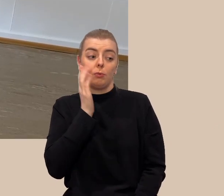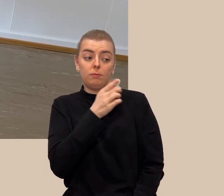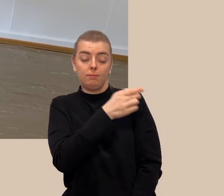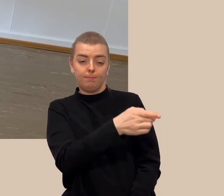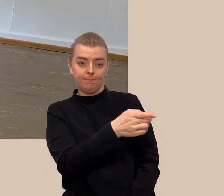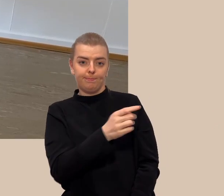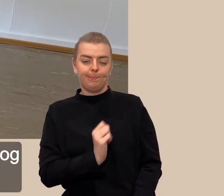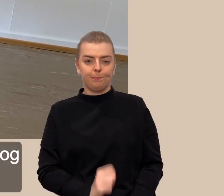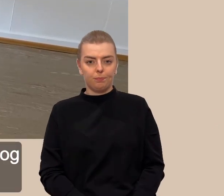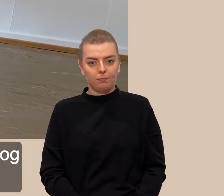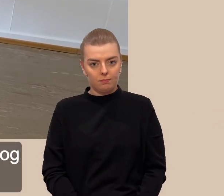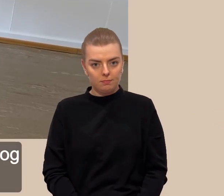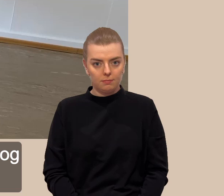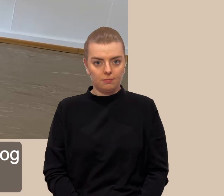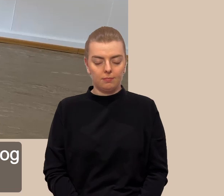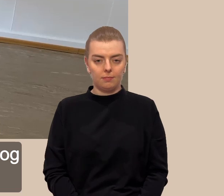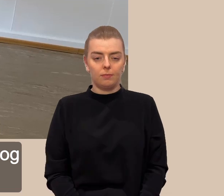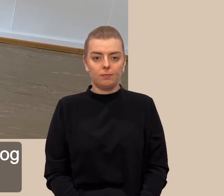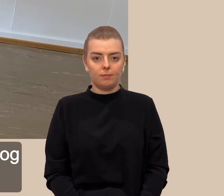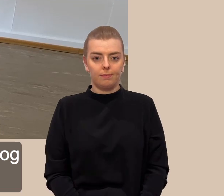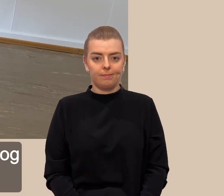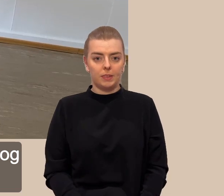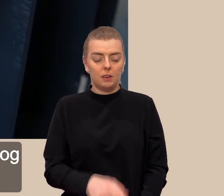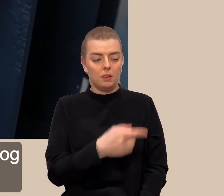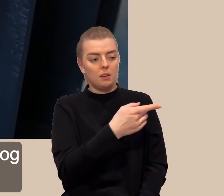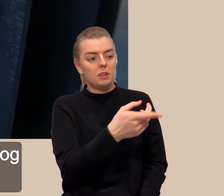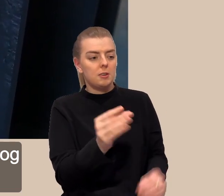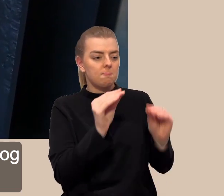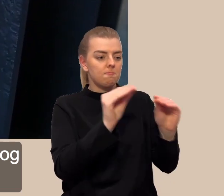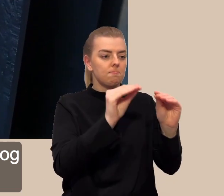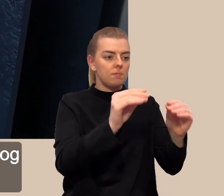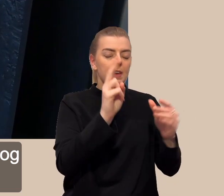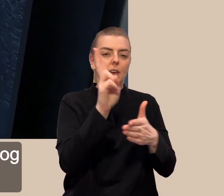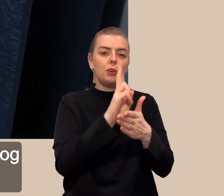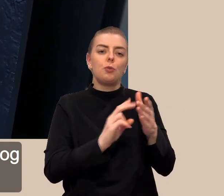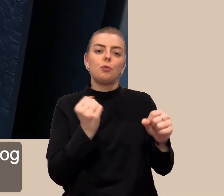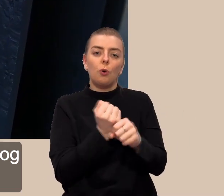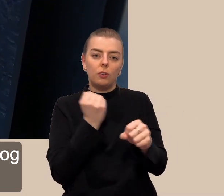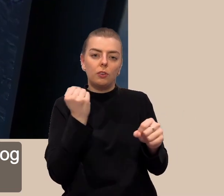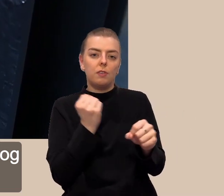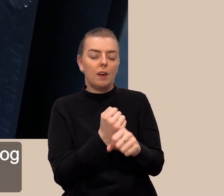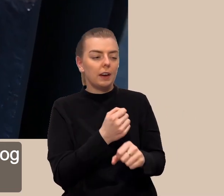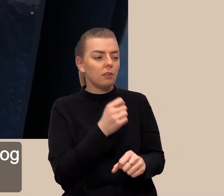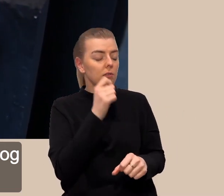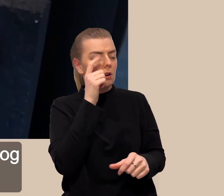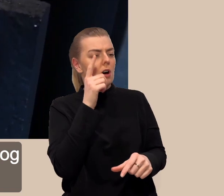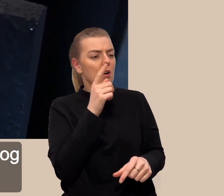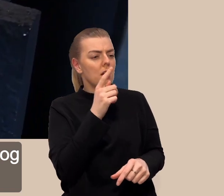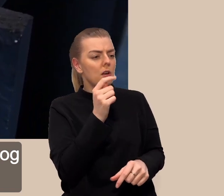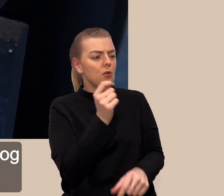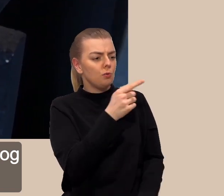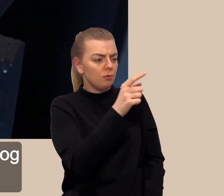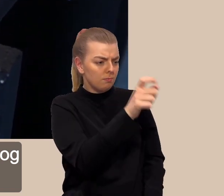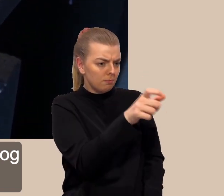almost 400 habitants. They gave them classes in arts and crafts and realised